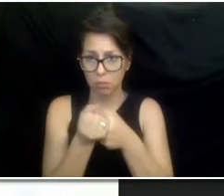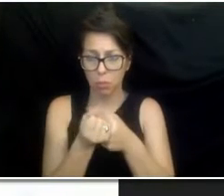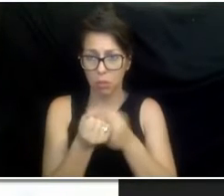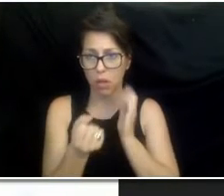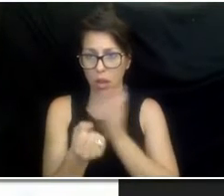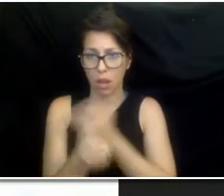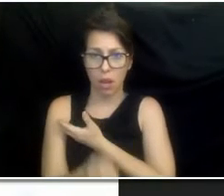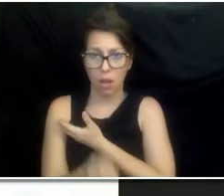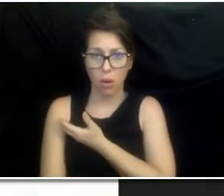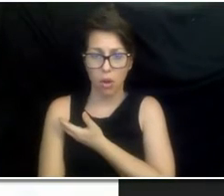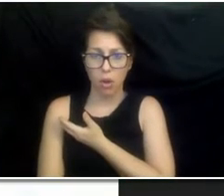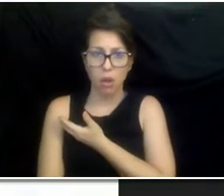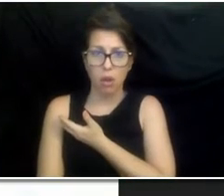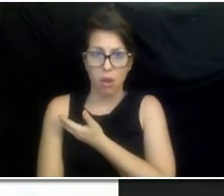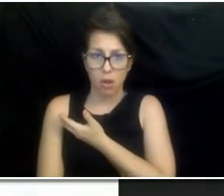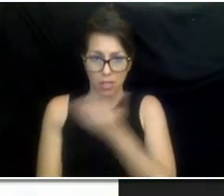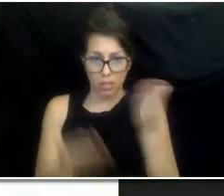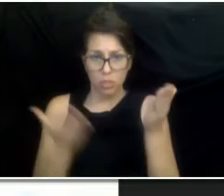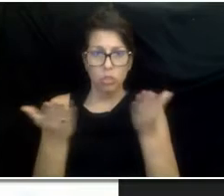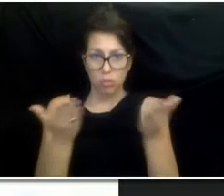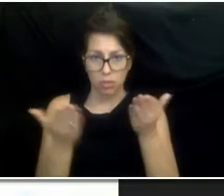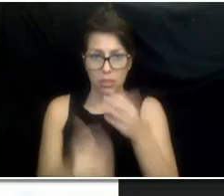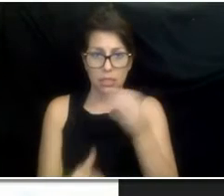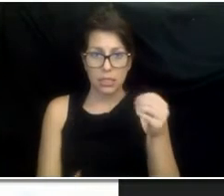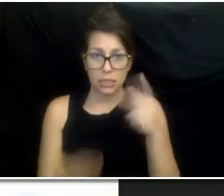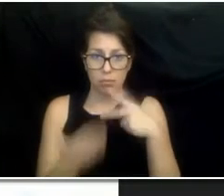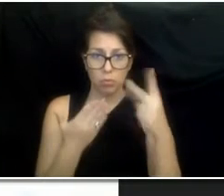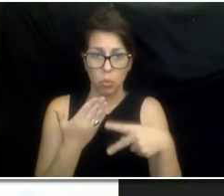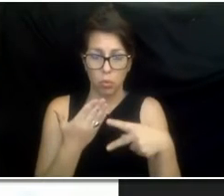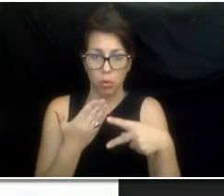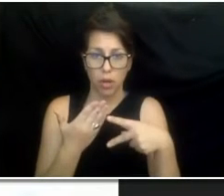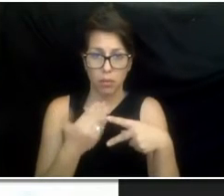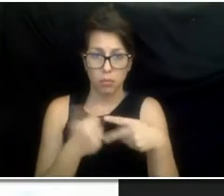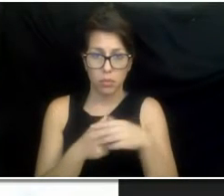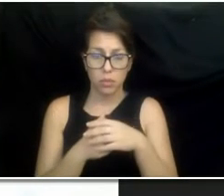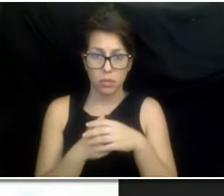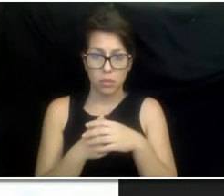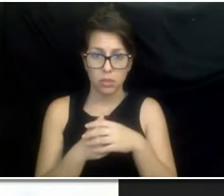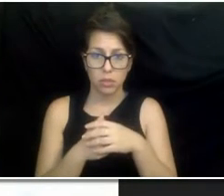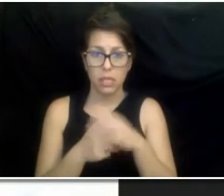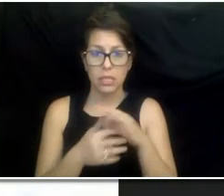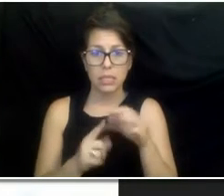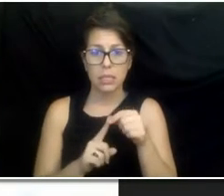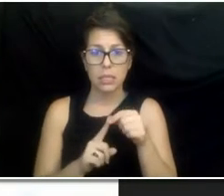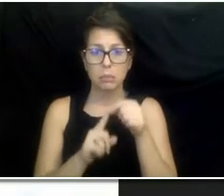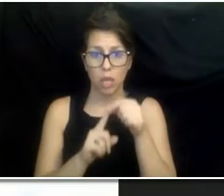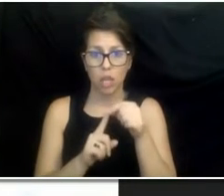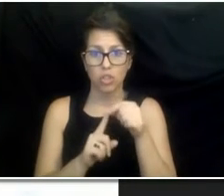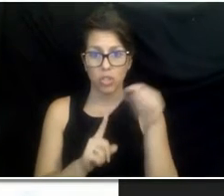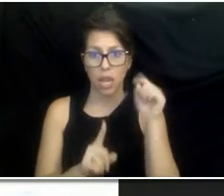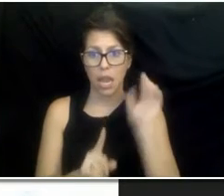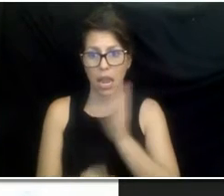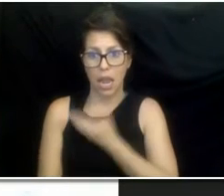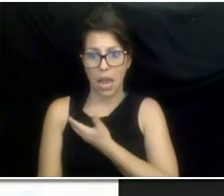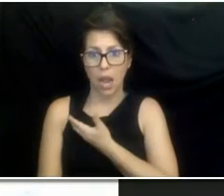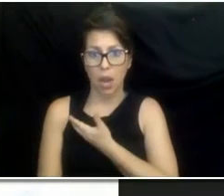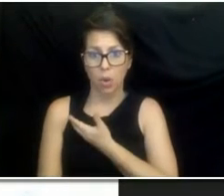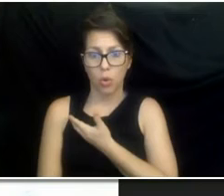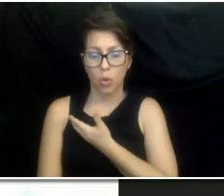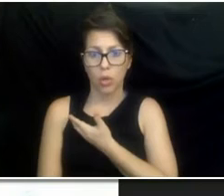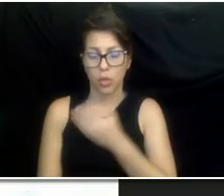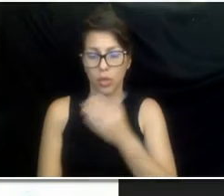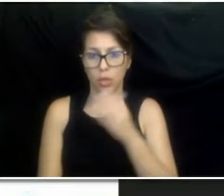services um therefore um we we ask you to continue you provide especially for the um upcoming fiscal